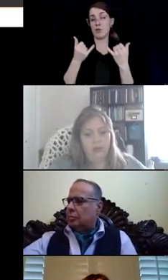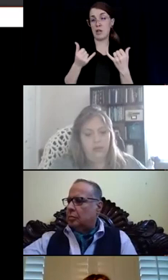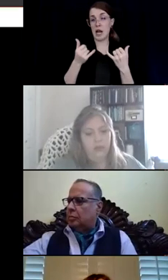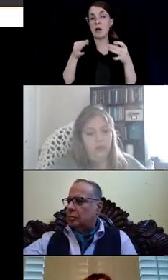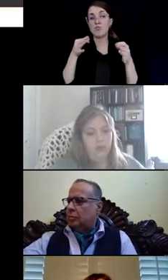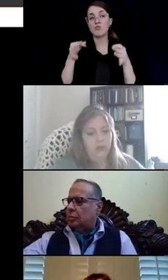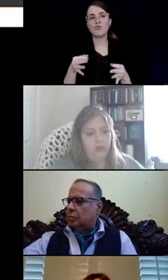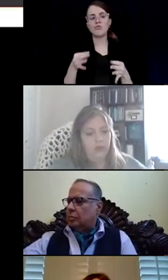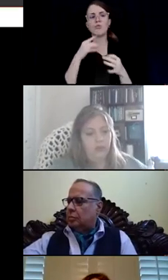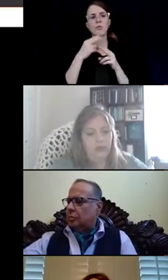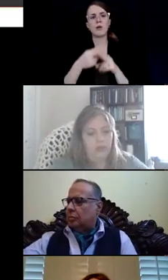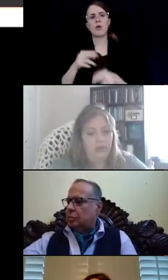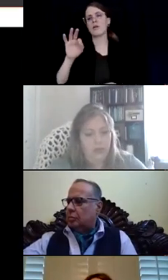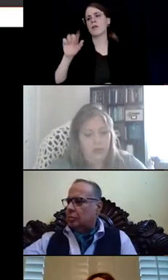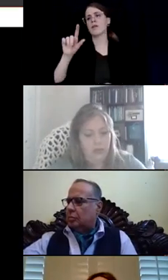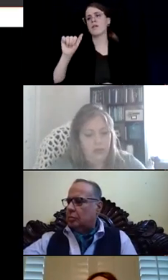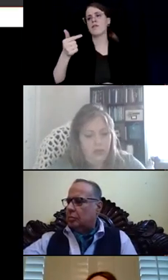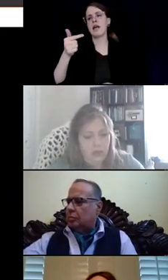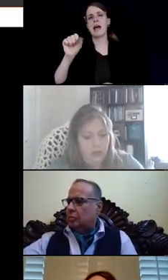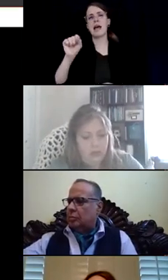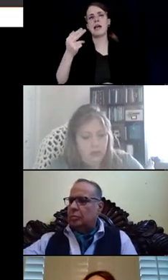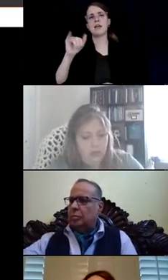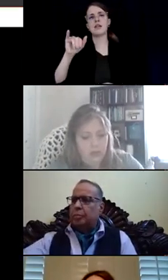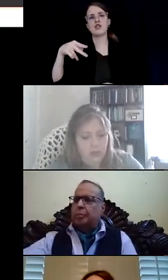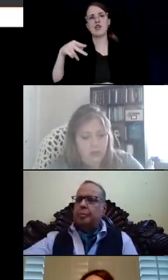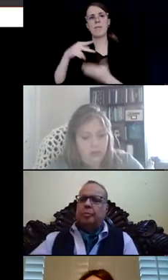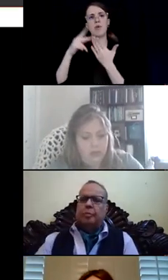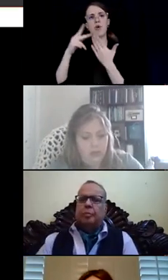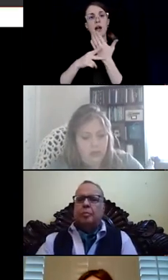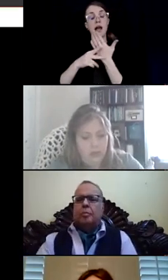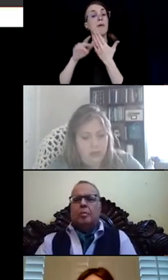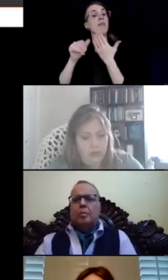flagship program, and that's our Skills Development Fund program.